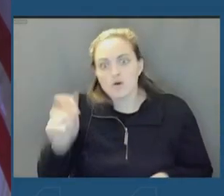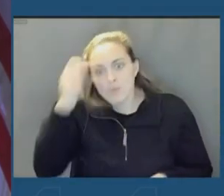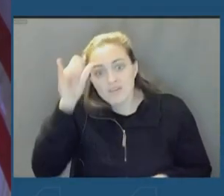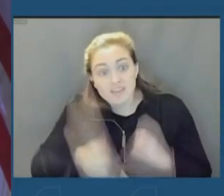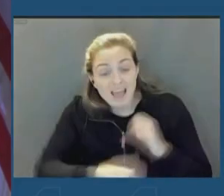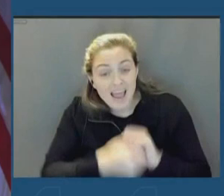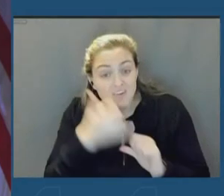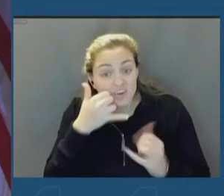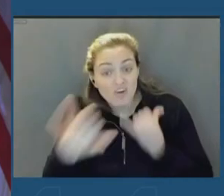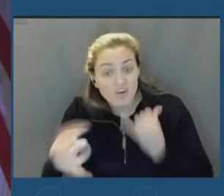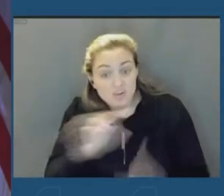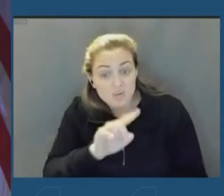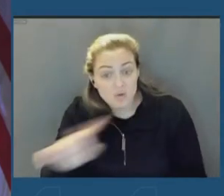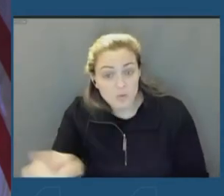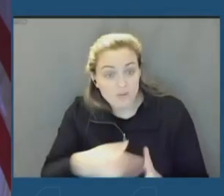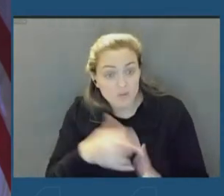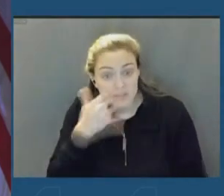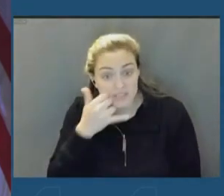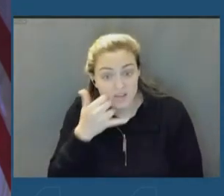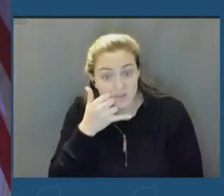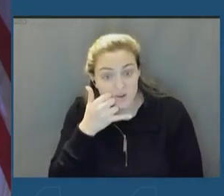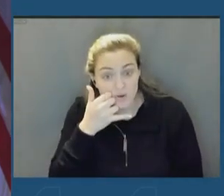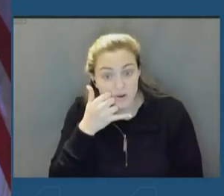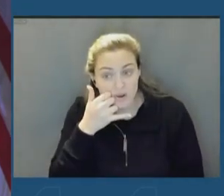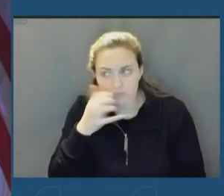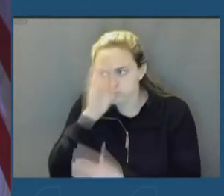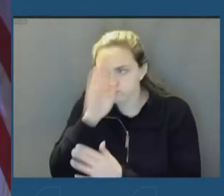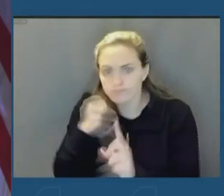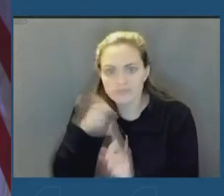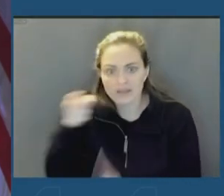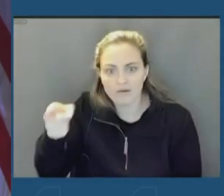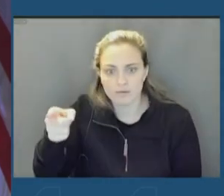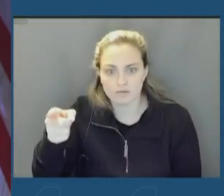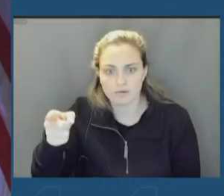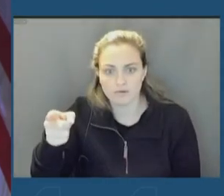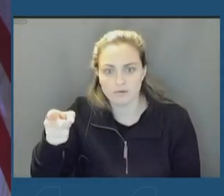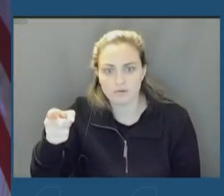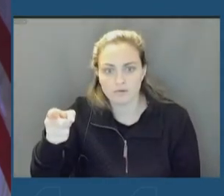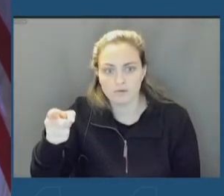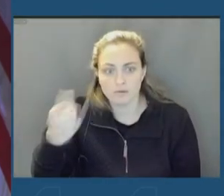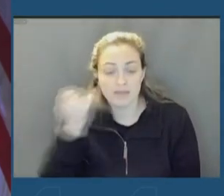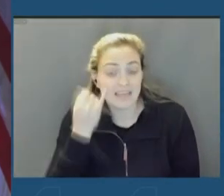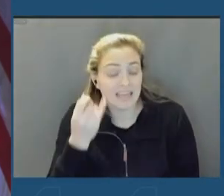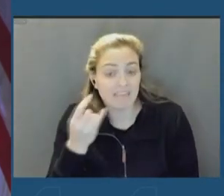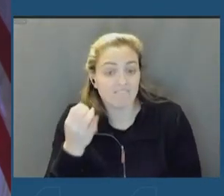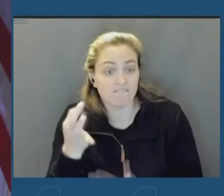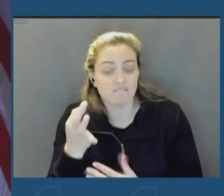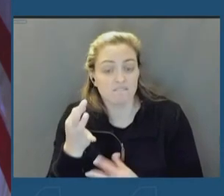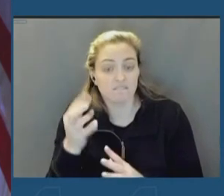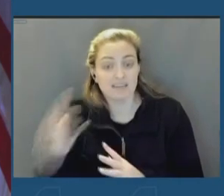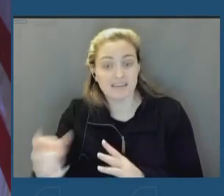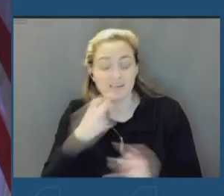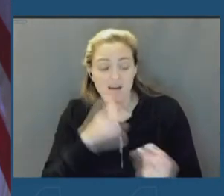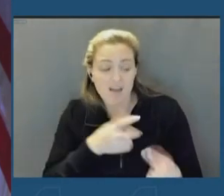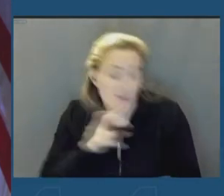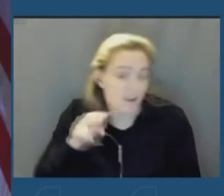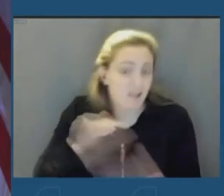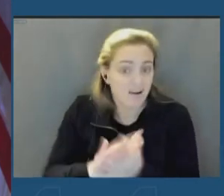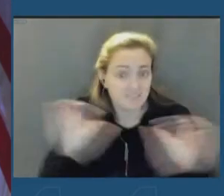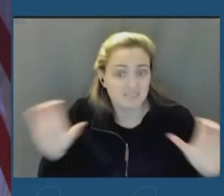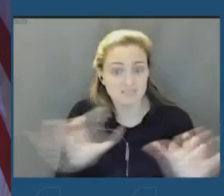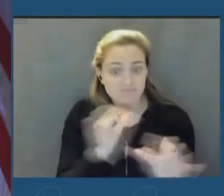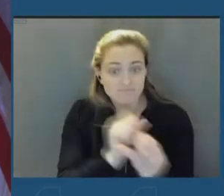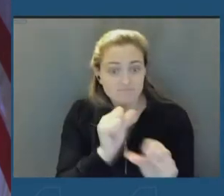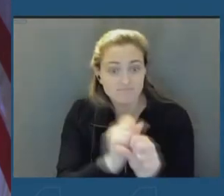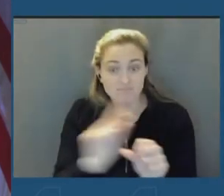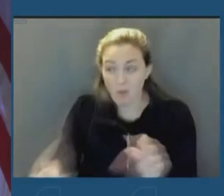call to 911 from a cell phone goes to that location. If Shandor Toth, Mr. Toth, had not jumped into action alone